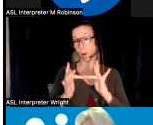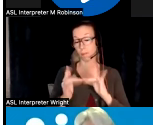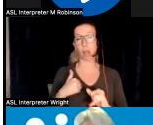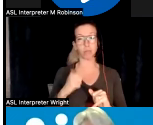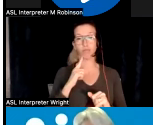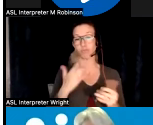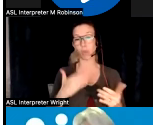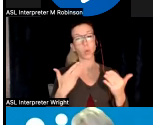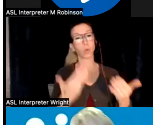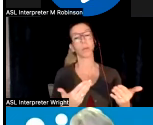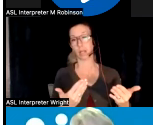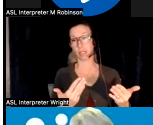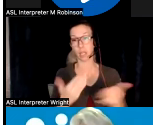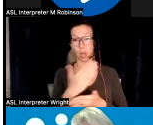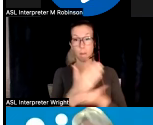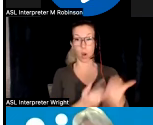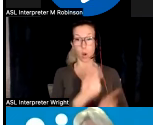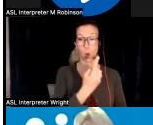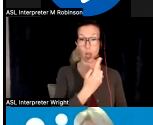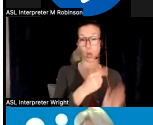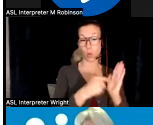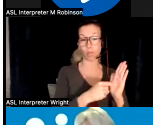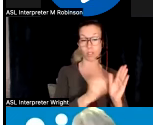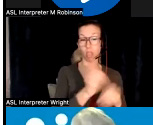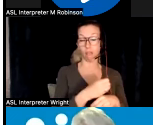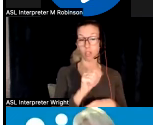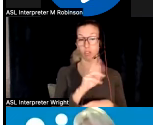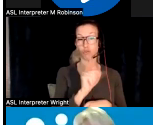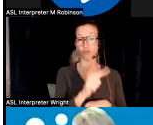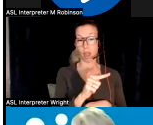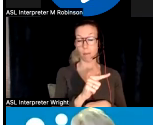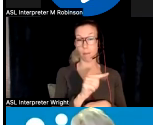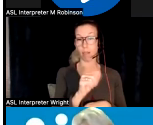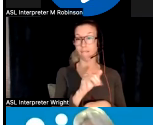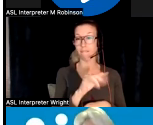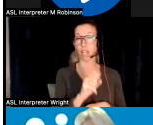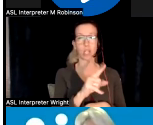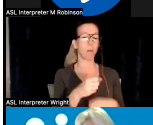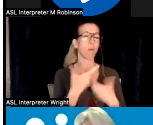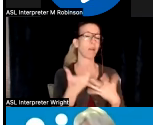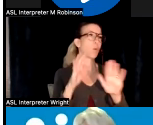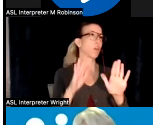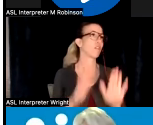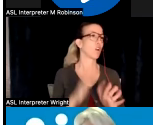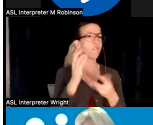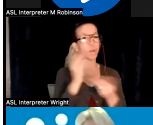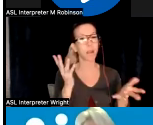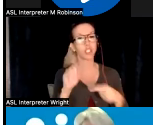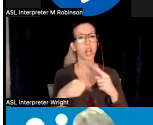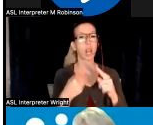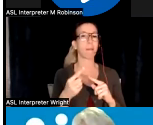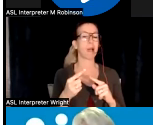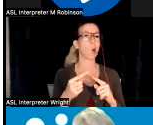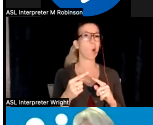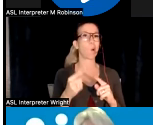recommend part one. We had representatives from the Office of Tribal Affairs, provided fabulous information about disproportionality